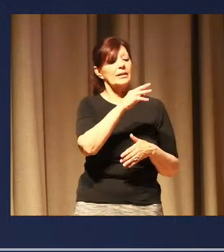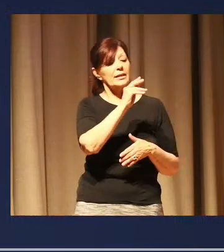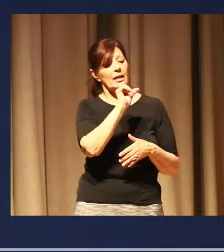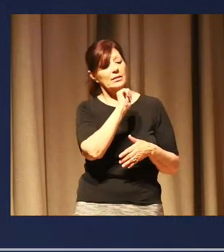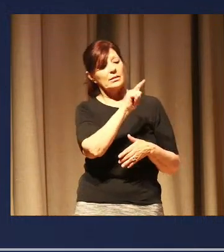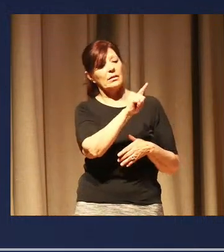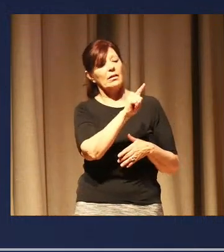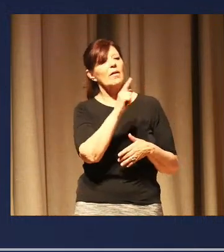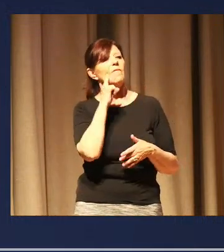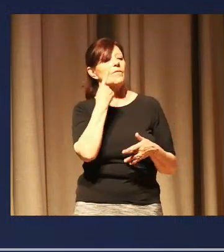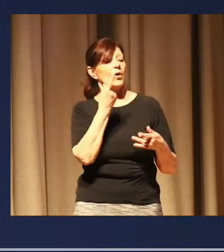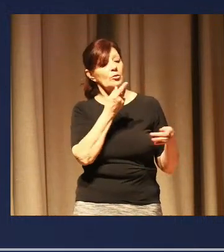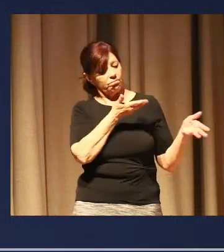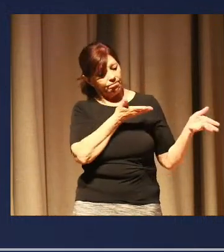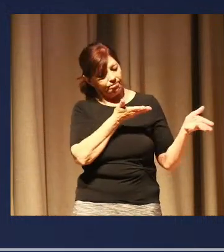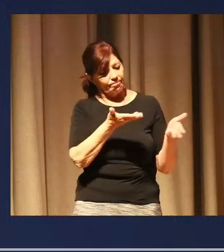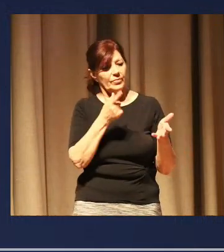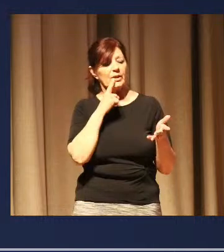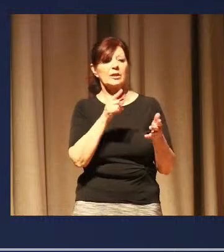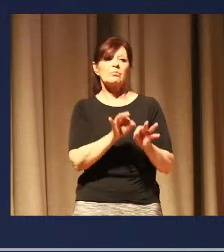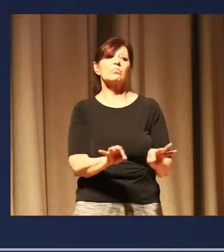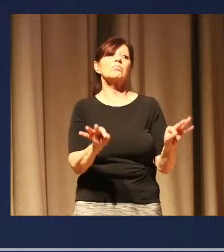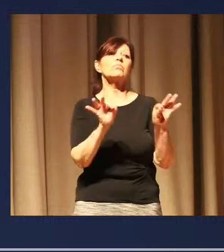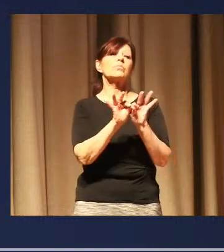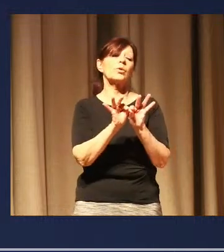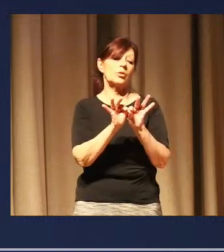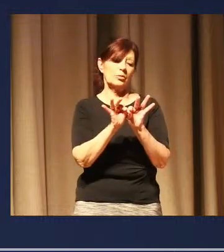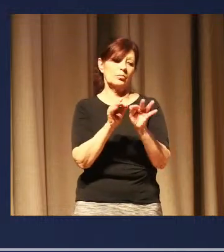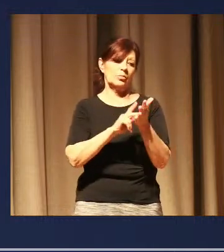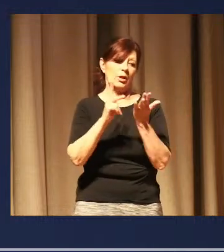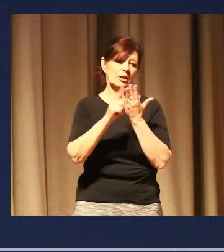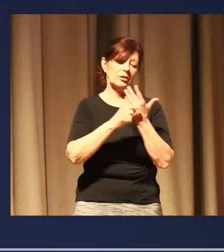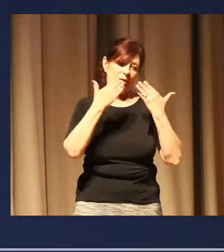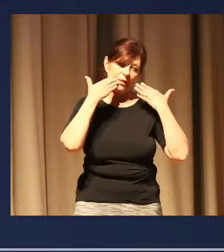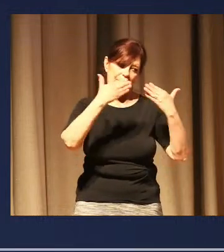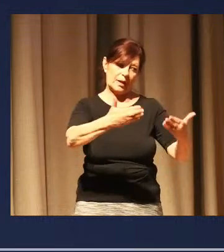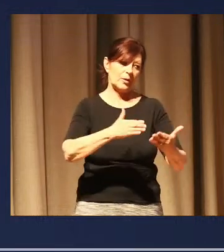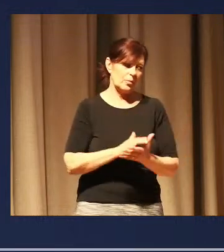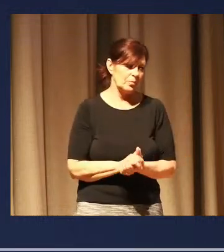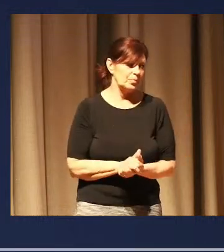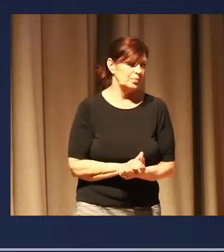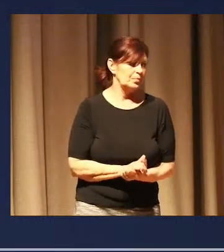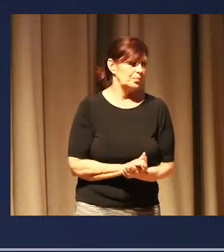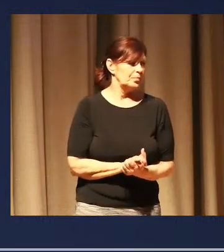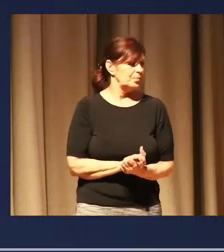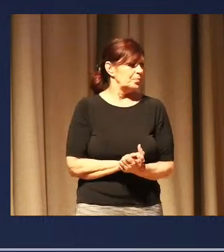their work in moving this critical initiative forward. Thank you all.